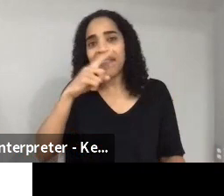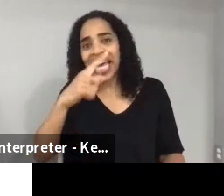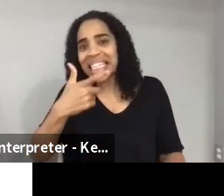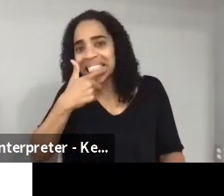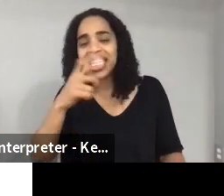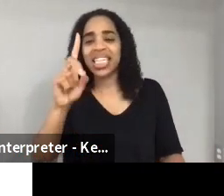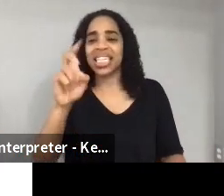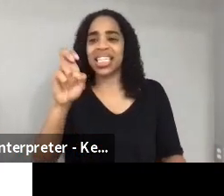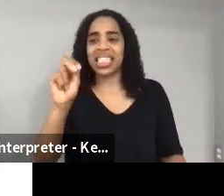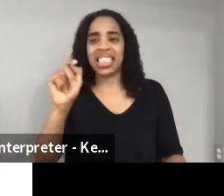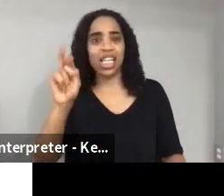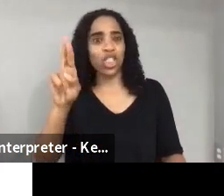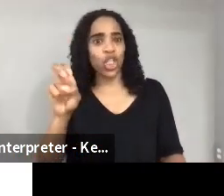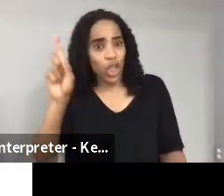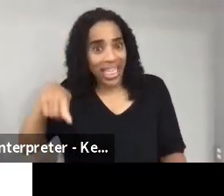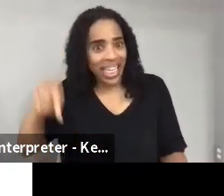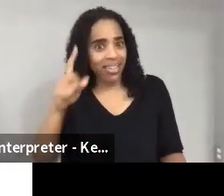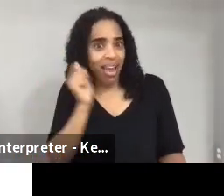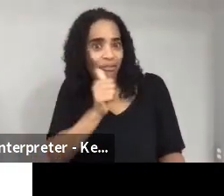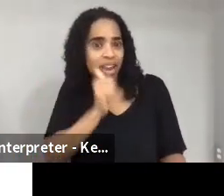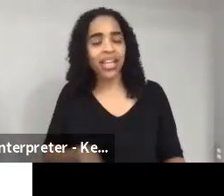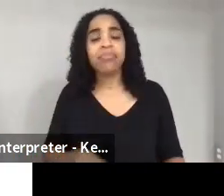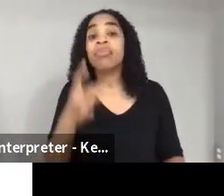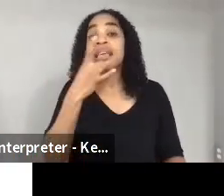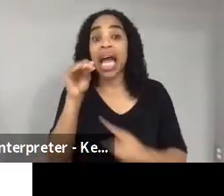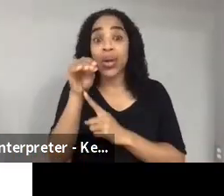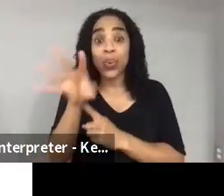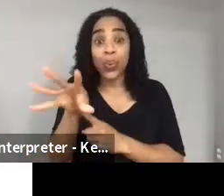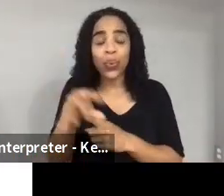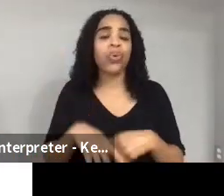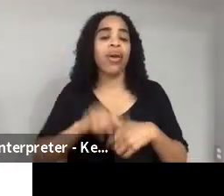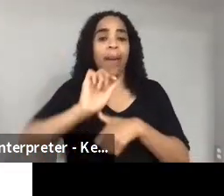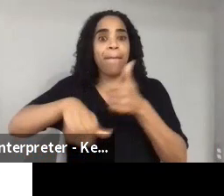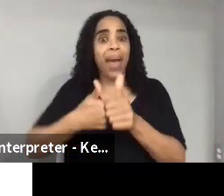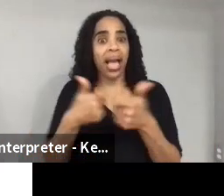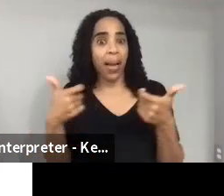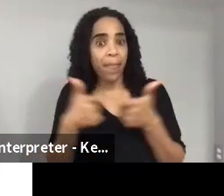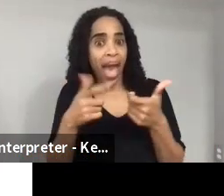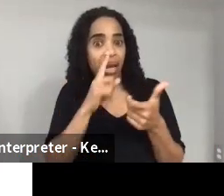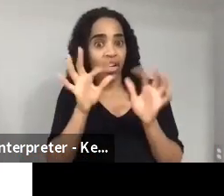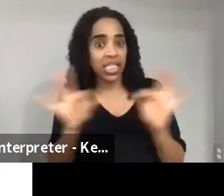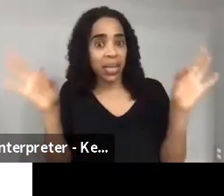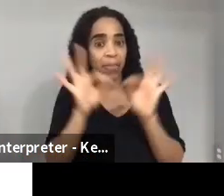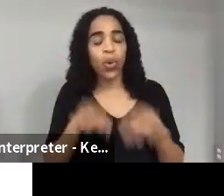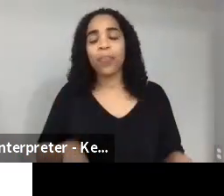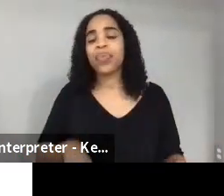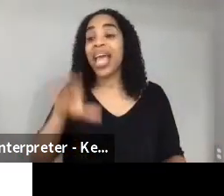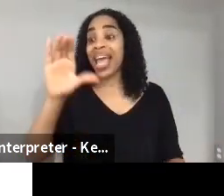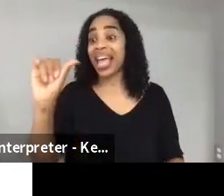to live without those. A flashlight and the extra batteries is important. Cash and a credit